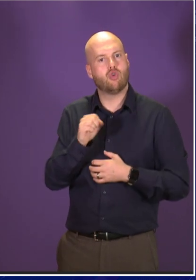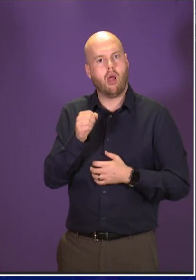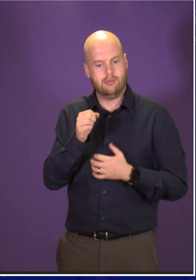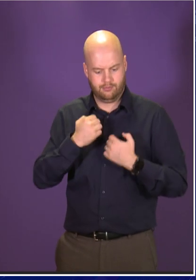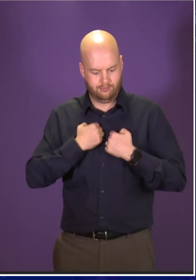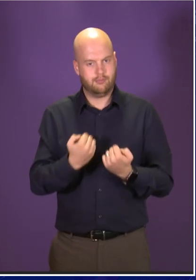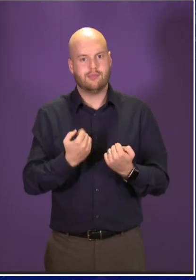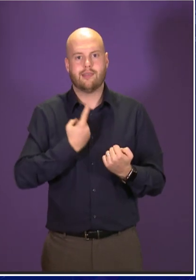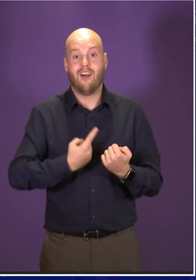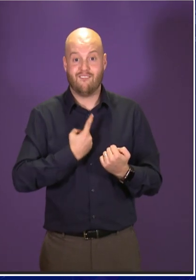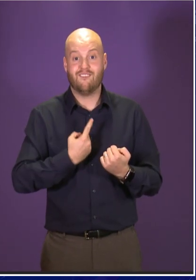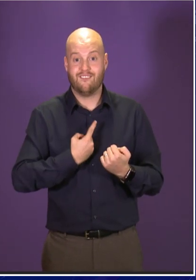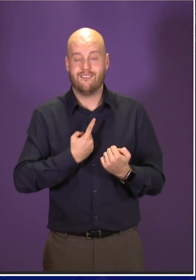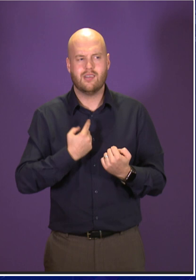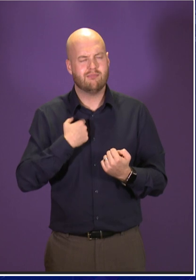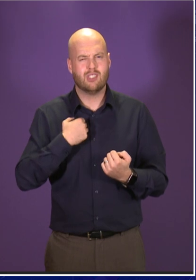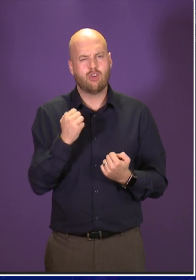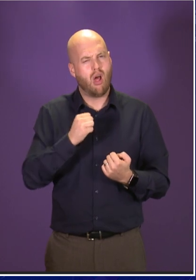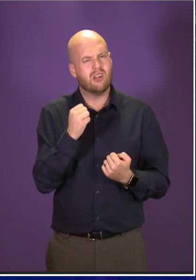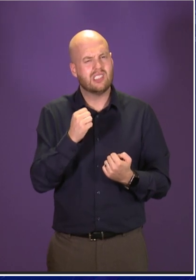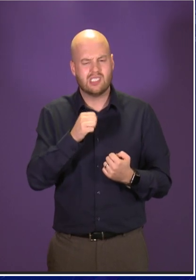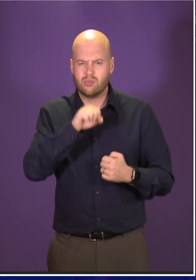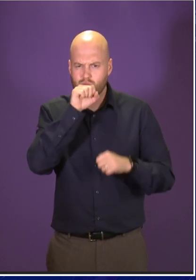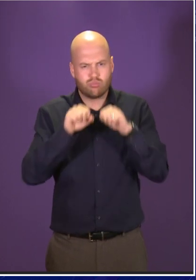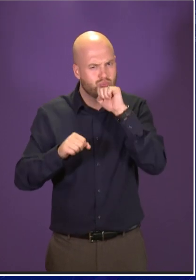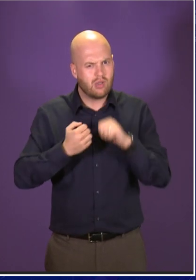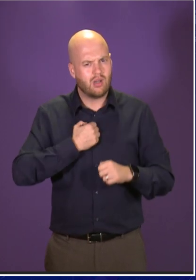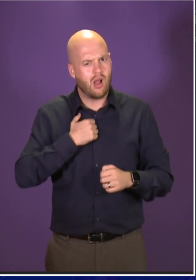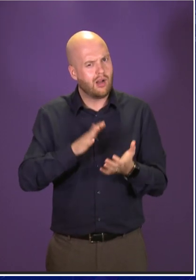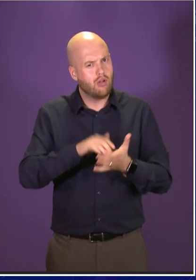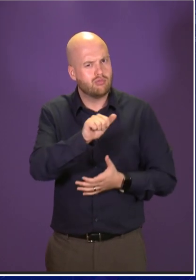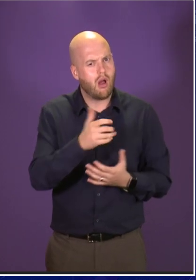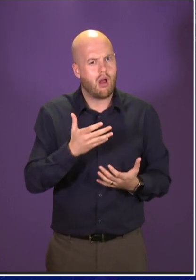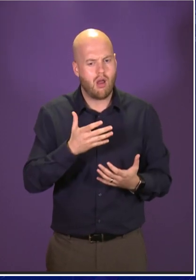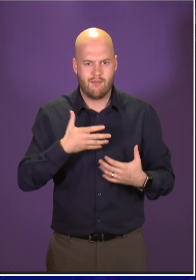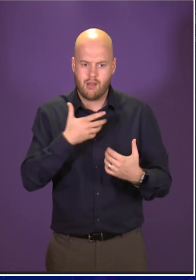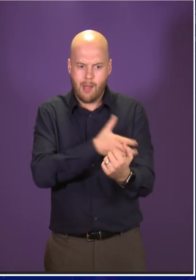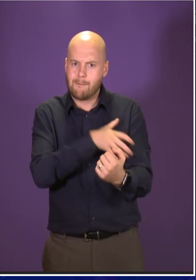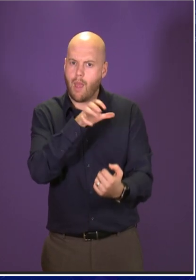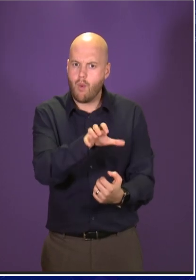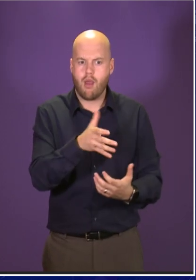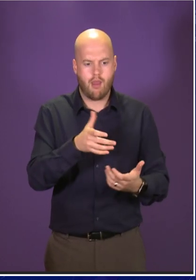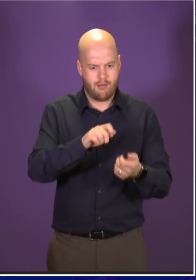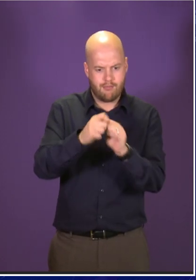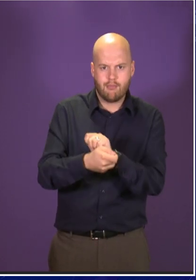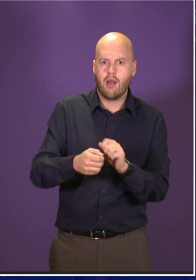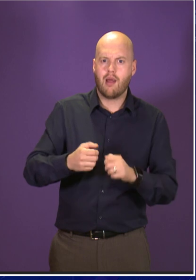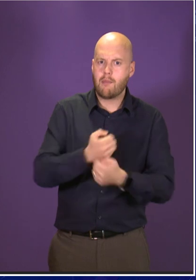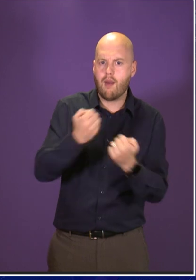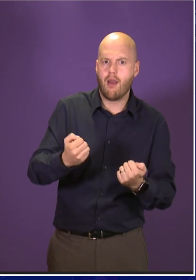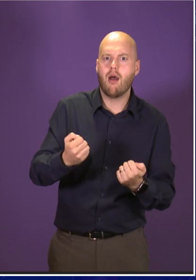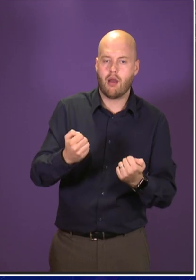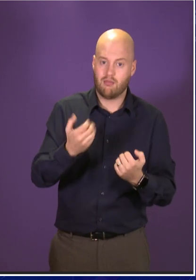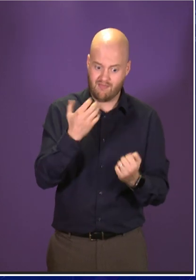itself. We're a nation that cherishes culture for its empowering and transformative power, as underlined in our draft